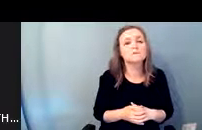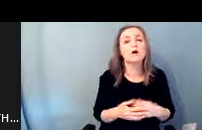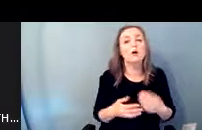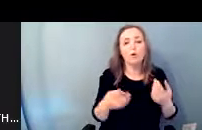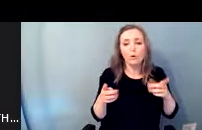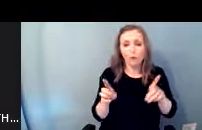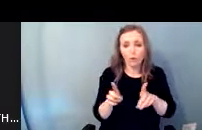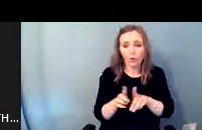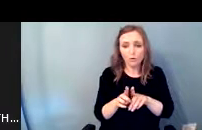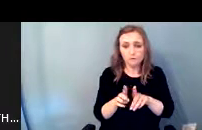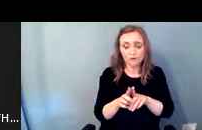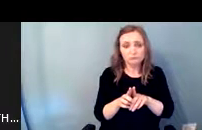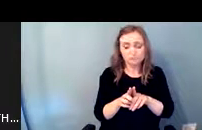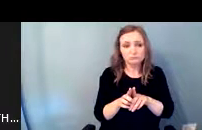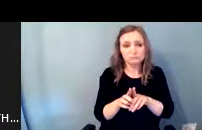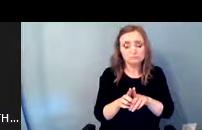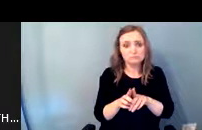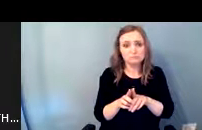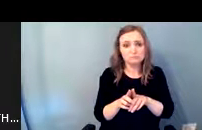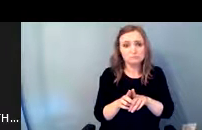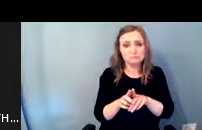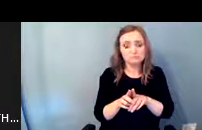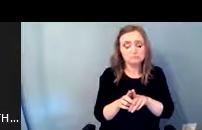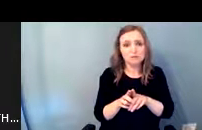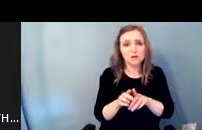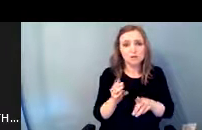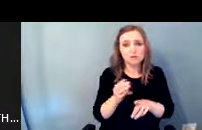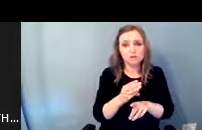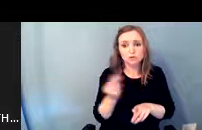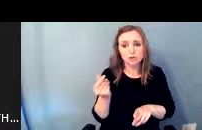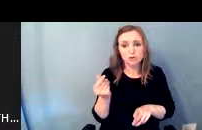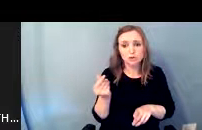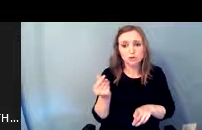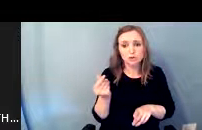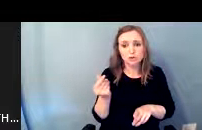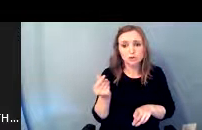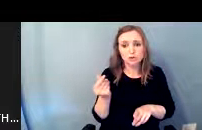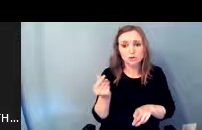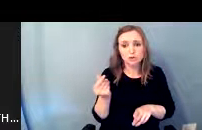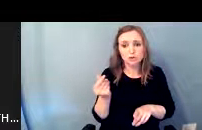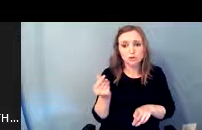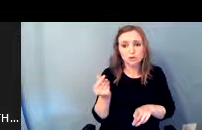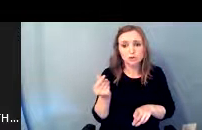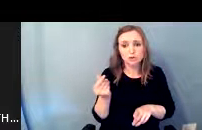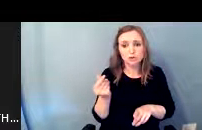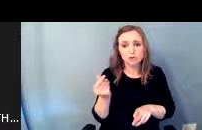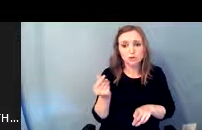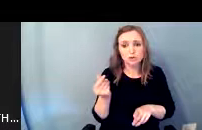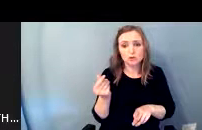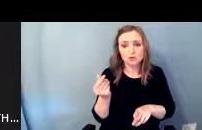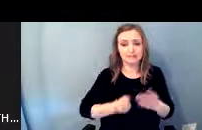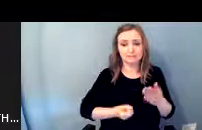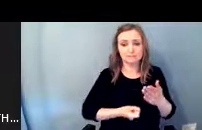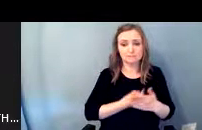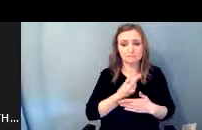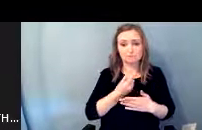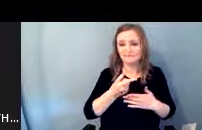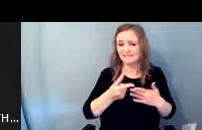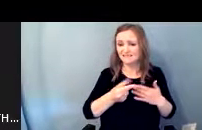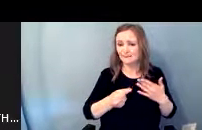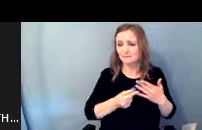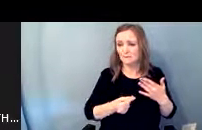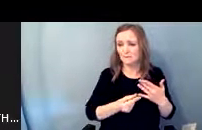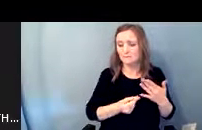many patients present with cancer with very non-specific symptoms. That might consist of some unexplained